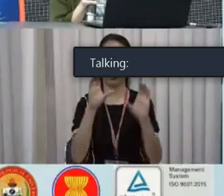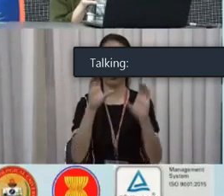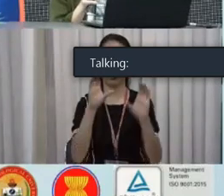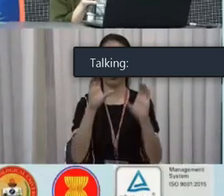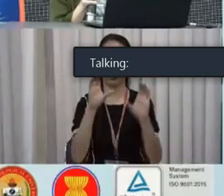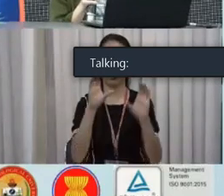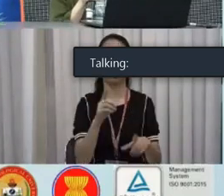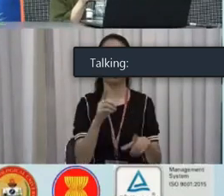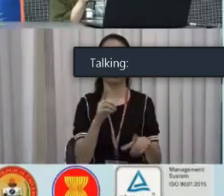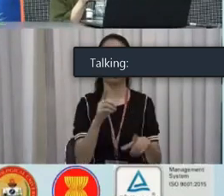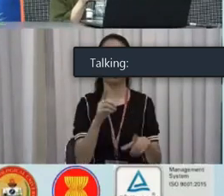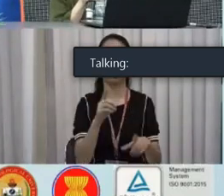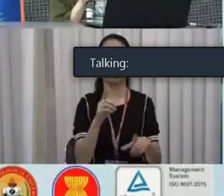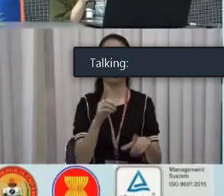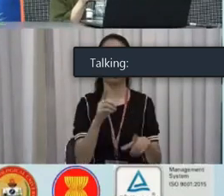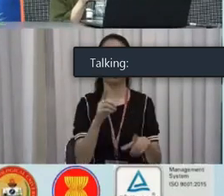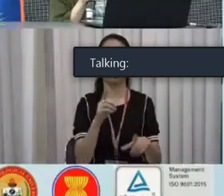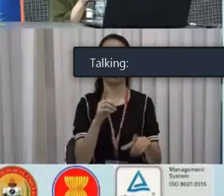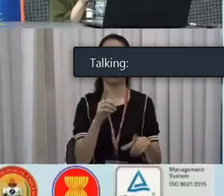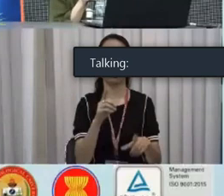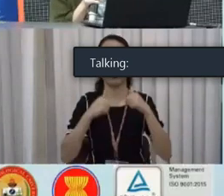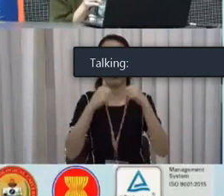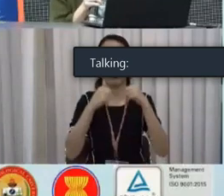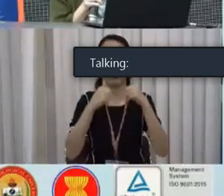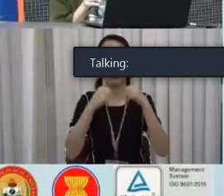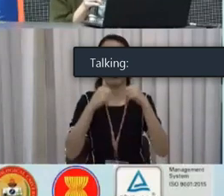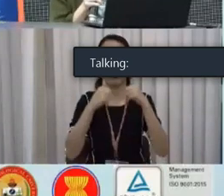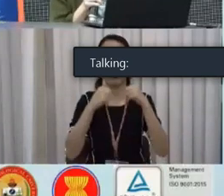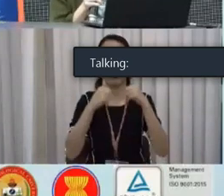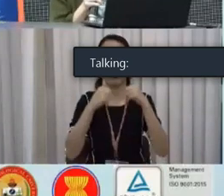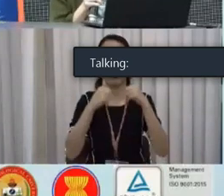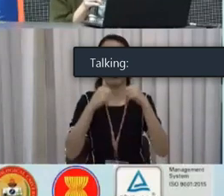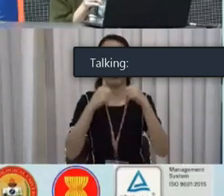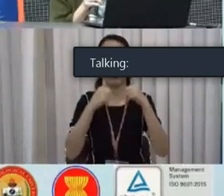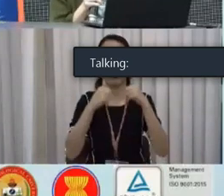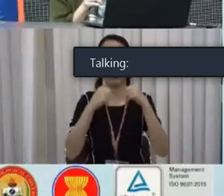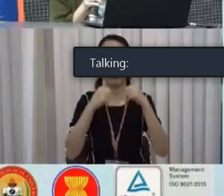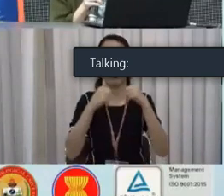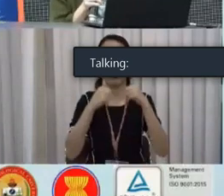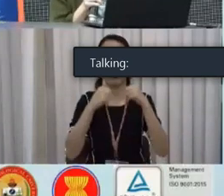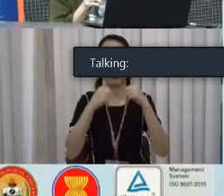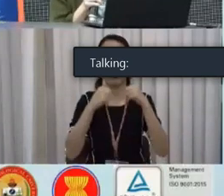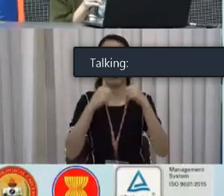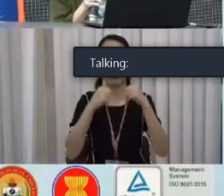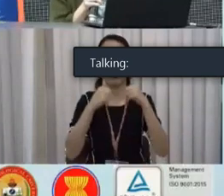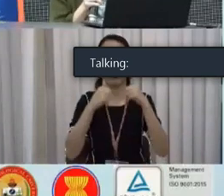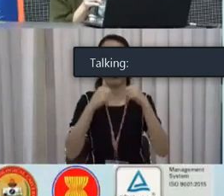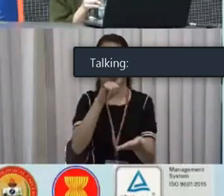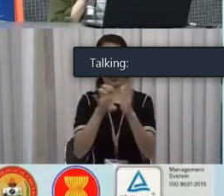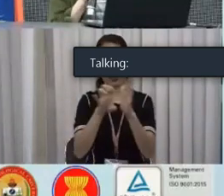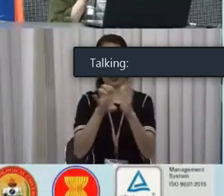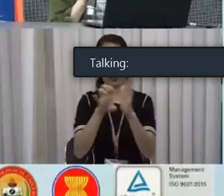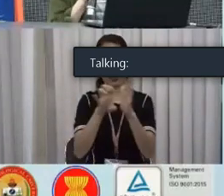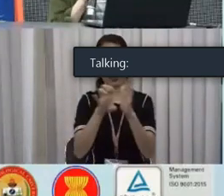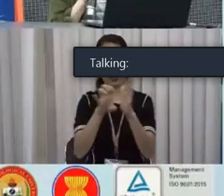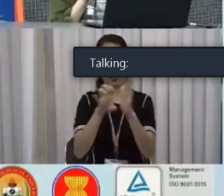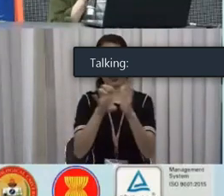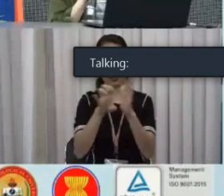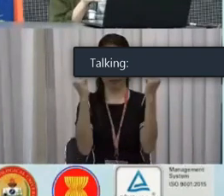a pre-employment orientation. And by employment, unsa man na, di ba ang pagpangita o